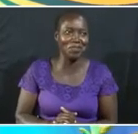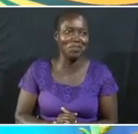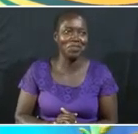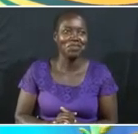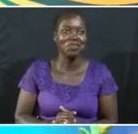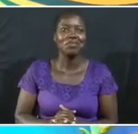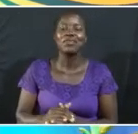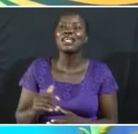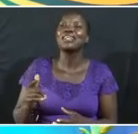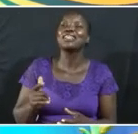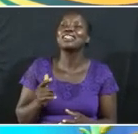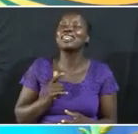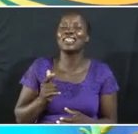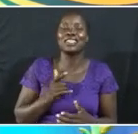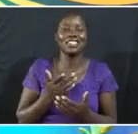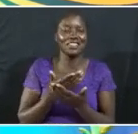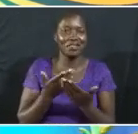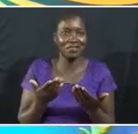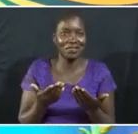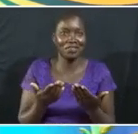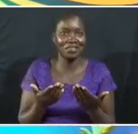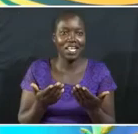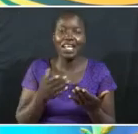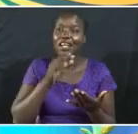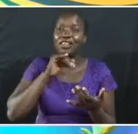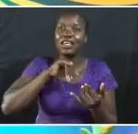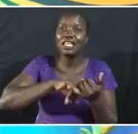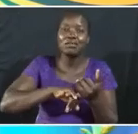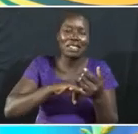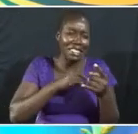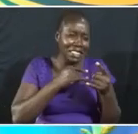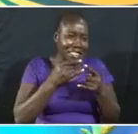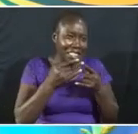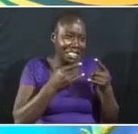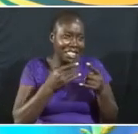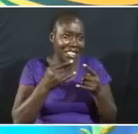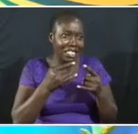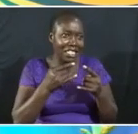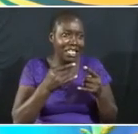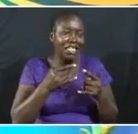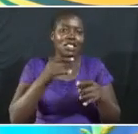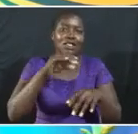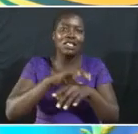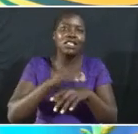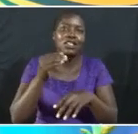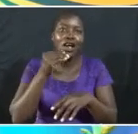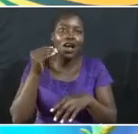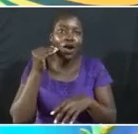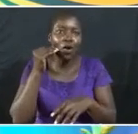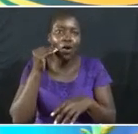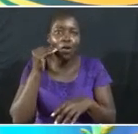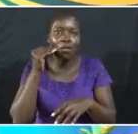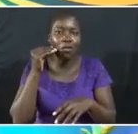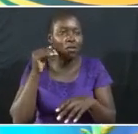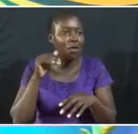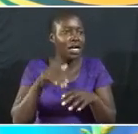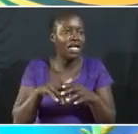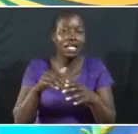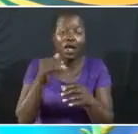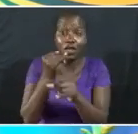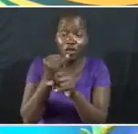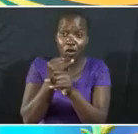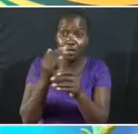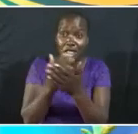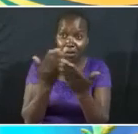And any woman here, your husband is struggling to get a home and an occupation out there.